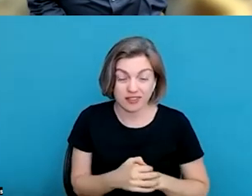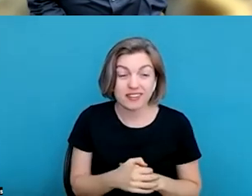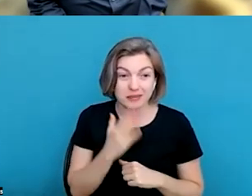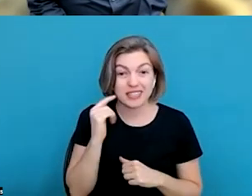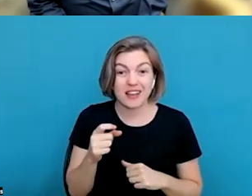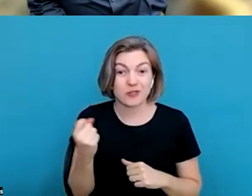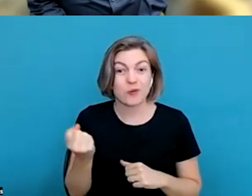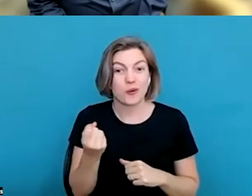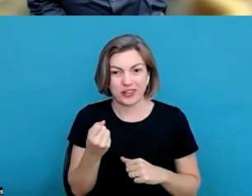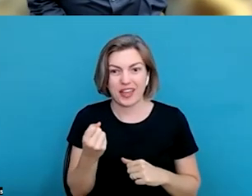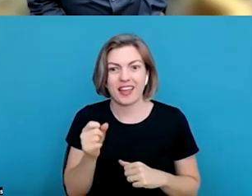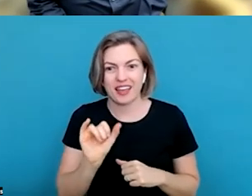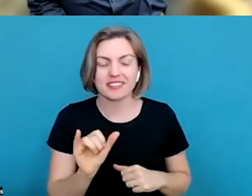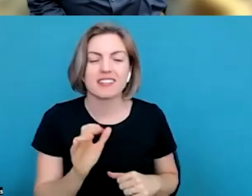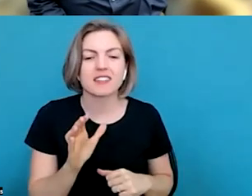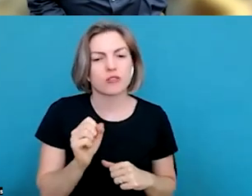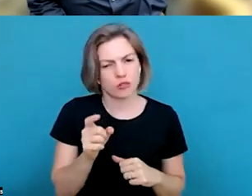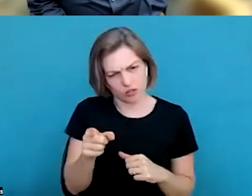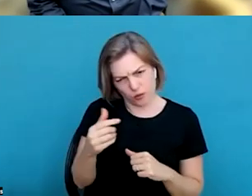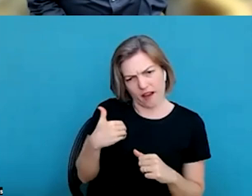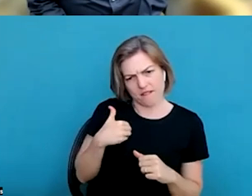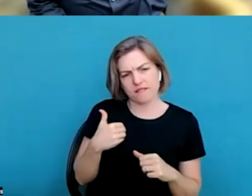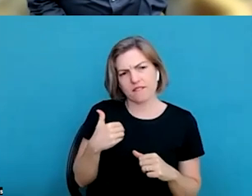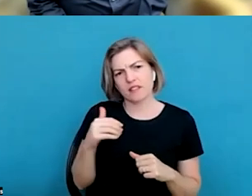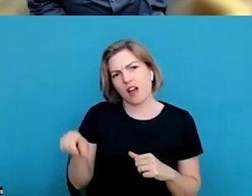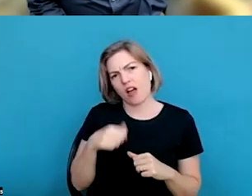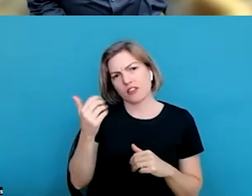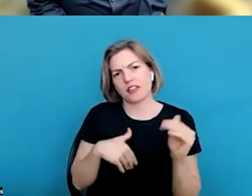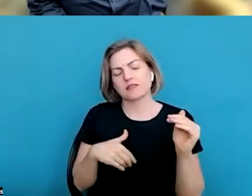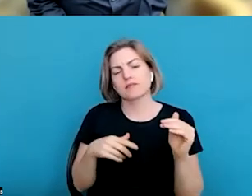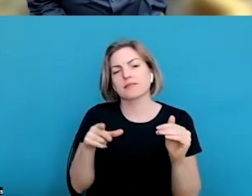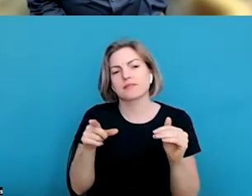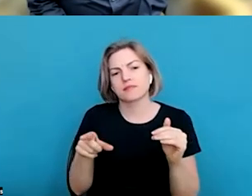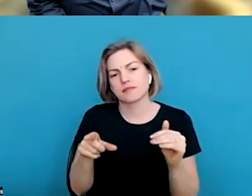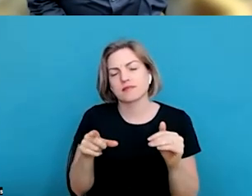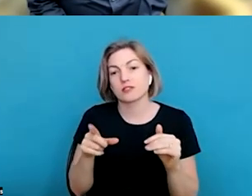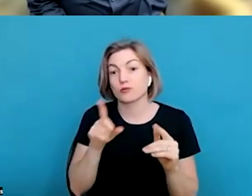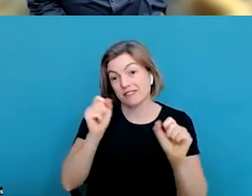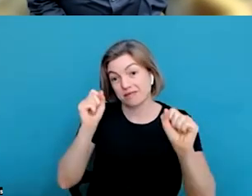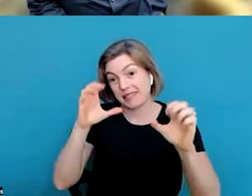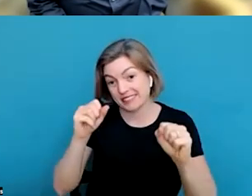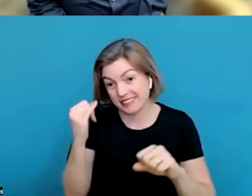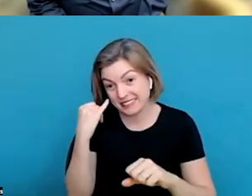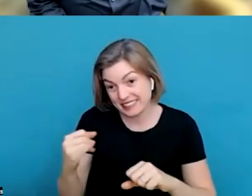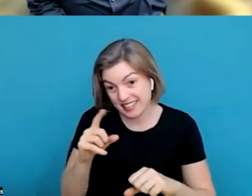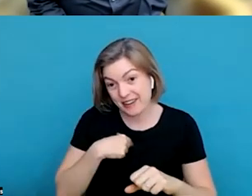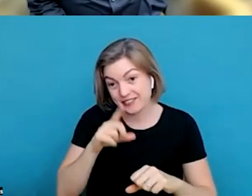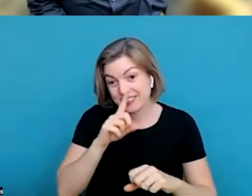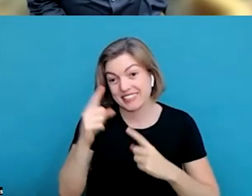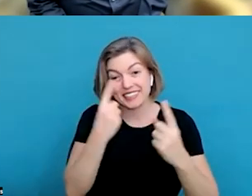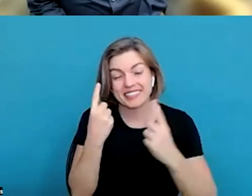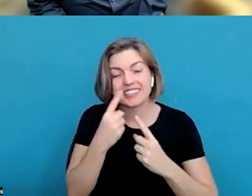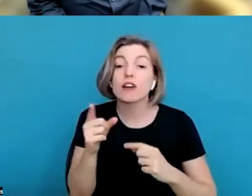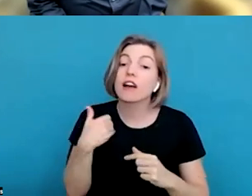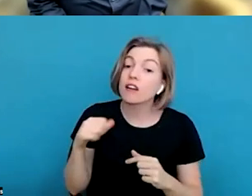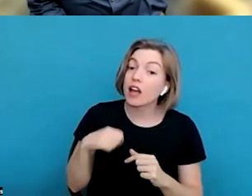it. Did you have, other than that was a really fascinating idea and you got me really thinking, did you have